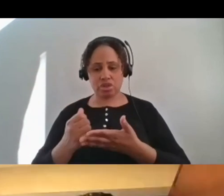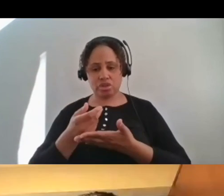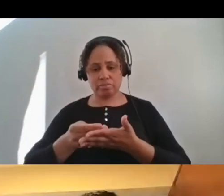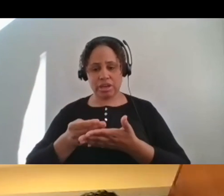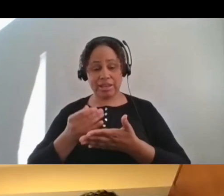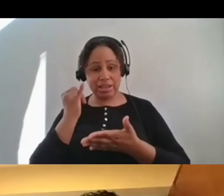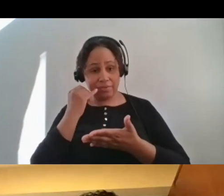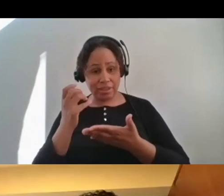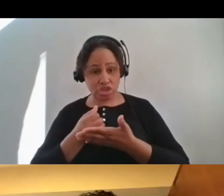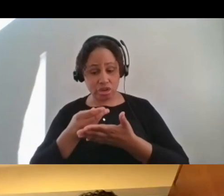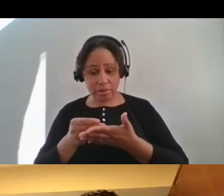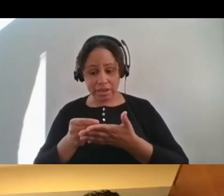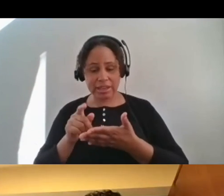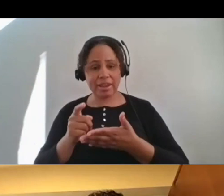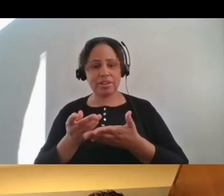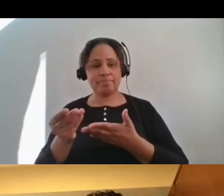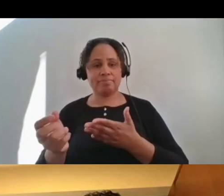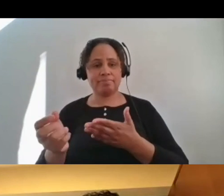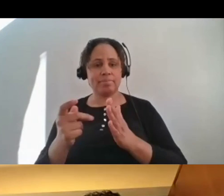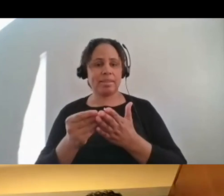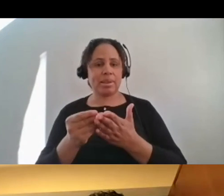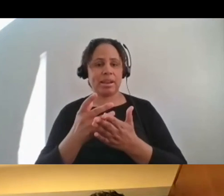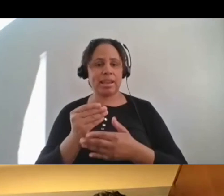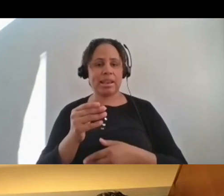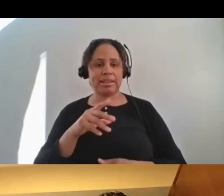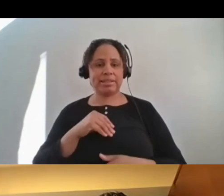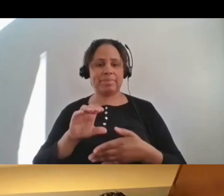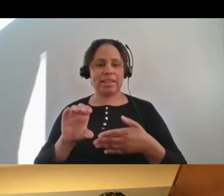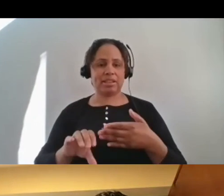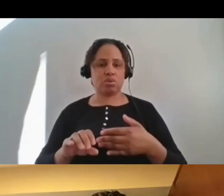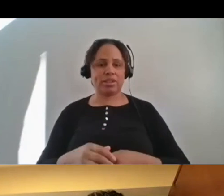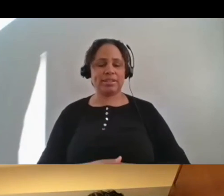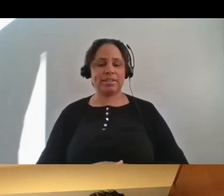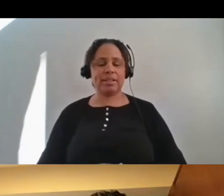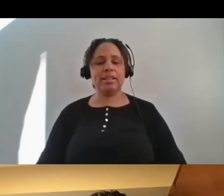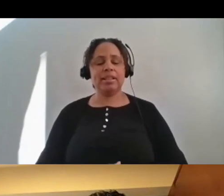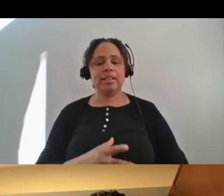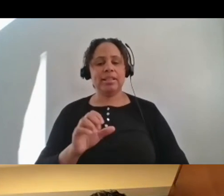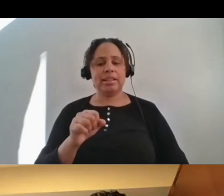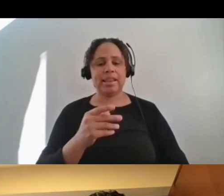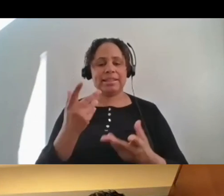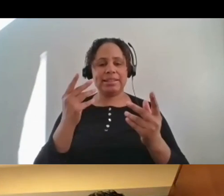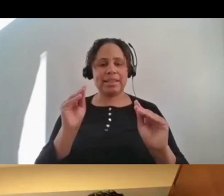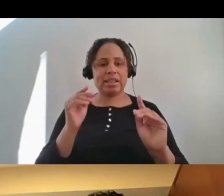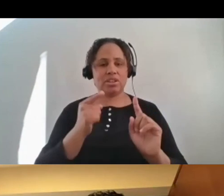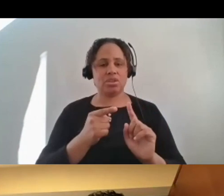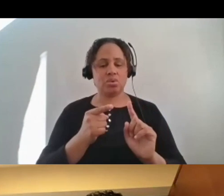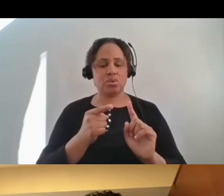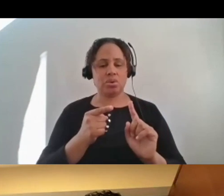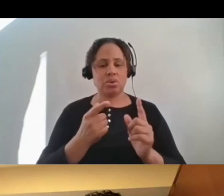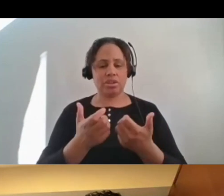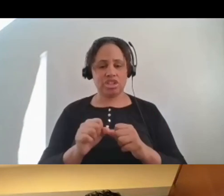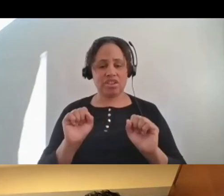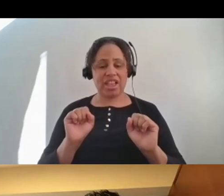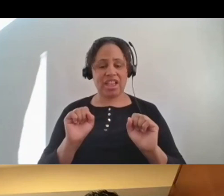money, and just accept the consequences. Yeah, and even selling to survive or livelihood, I'm assuming that is also